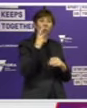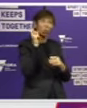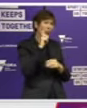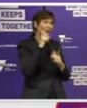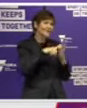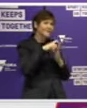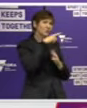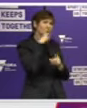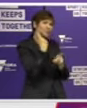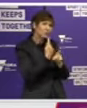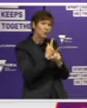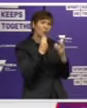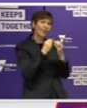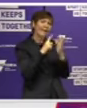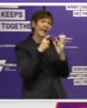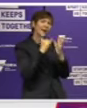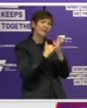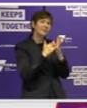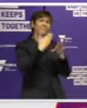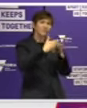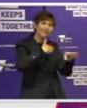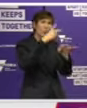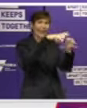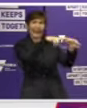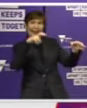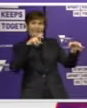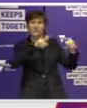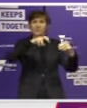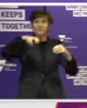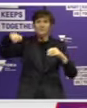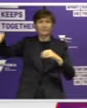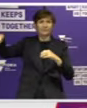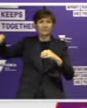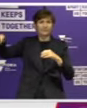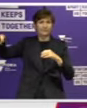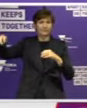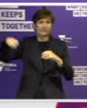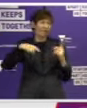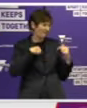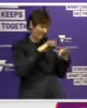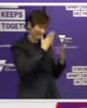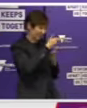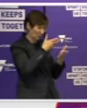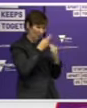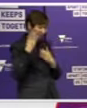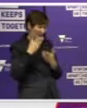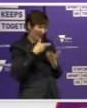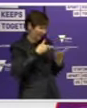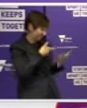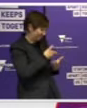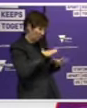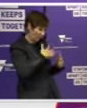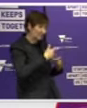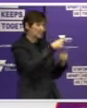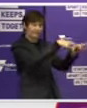discuss with him doing things that would be of a deeply operational nature. Did you have a conversation with Mr. Eccles? No such conversation ever occurred, nor has